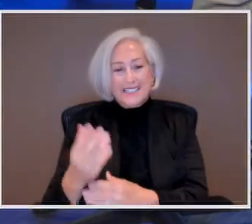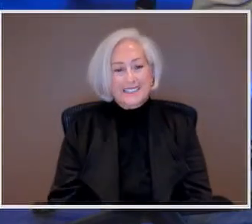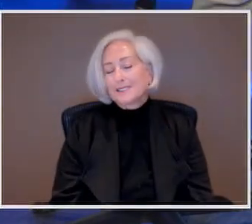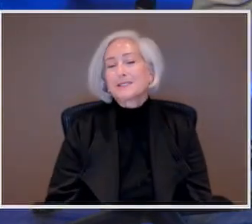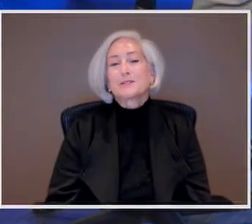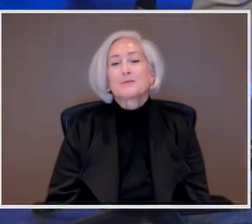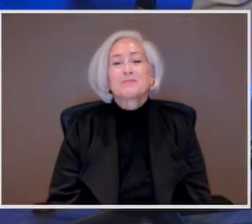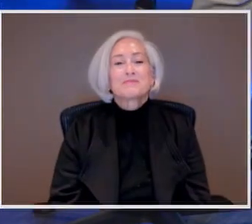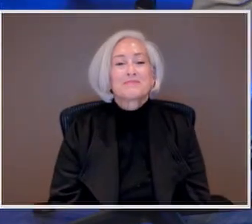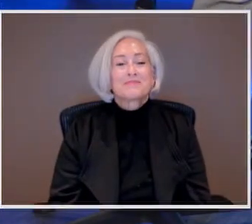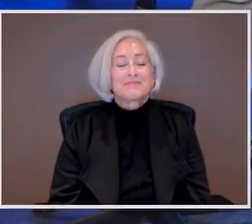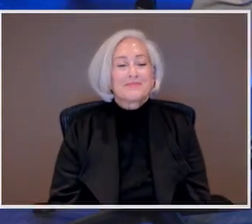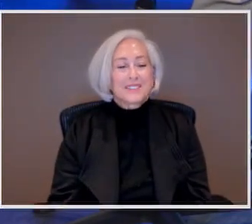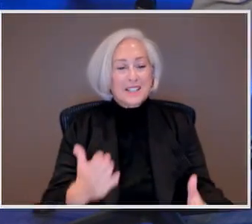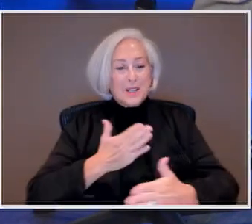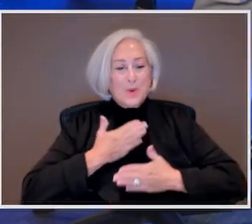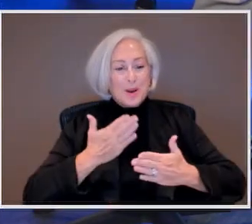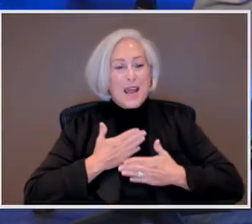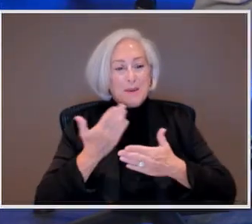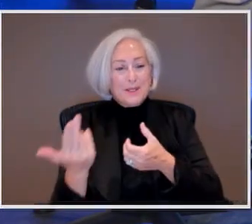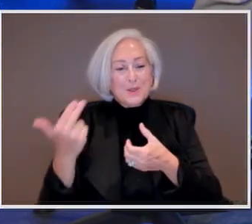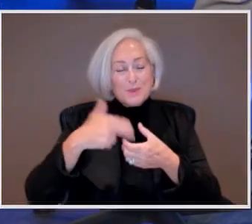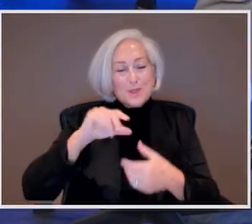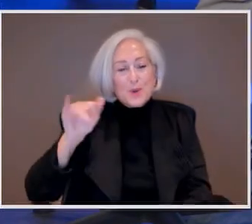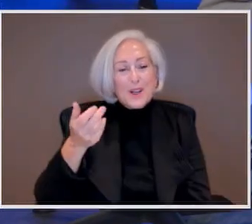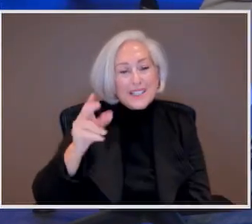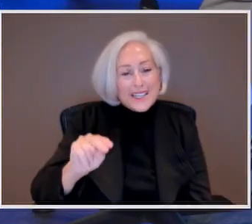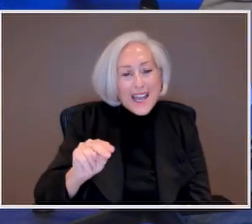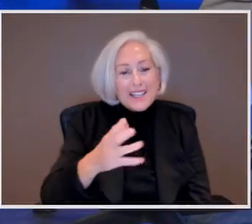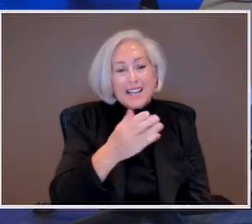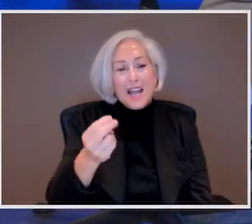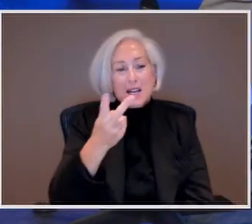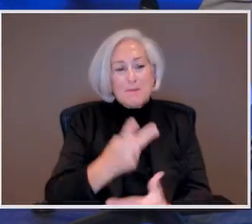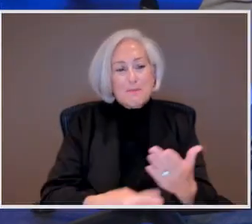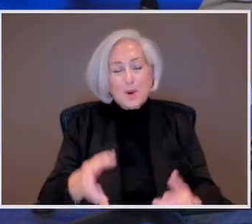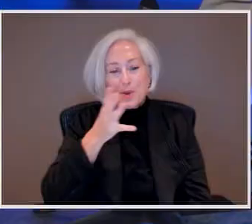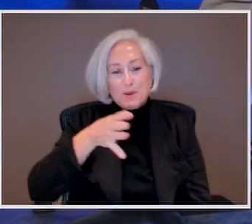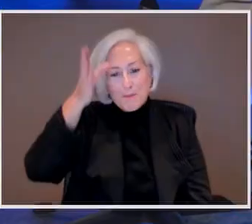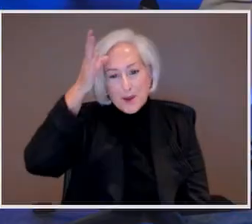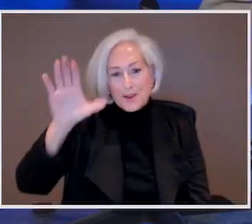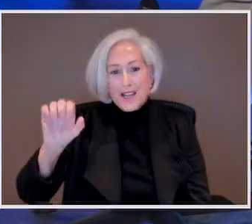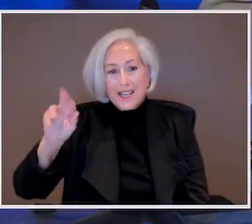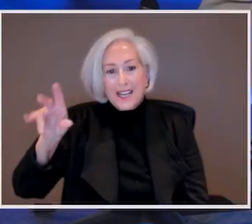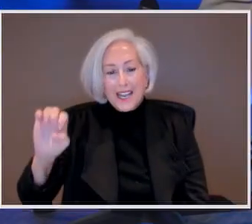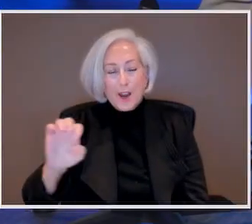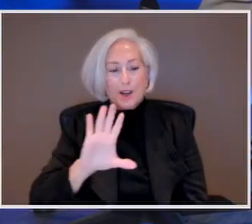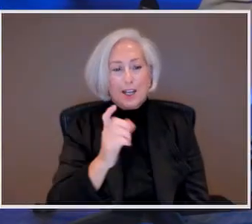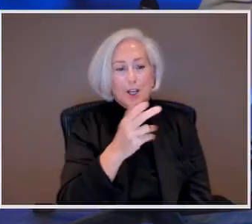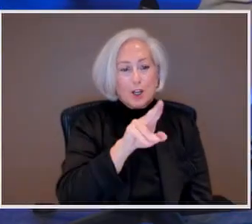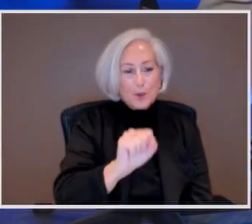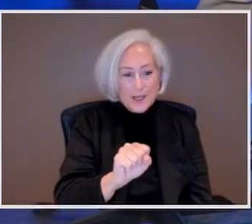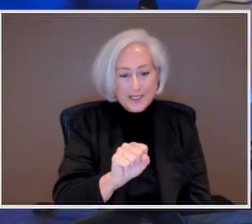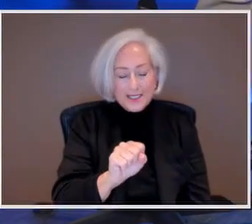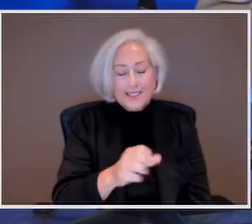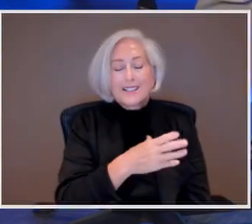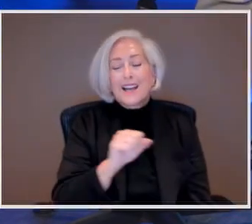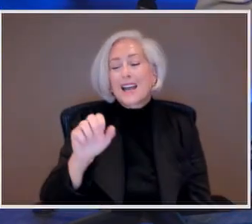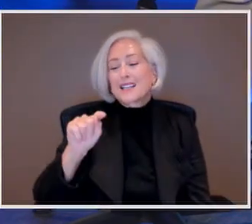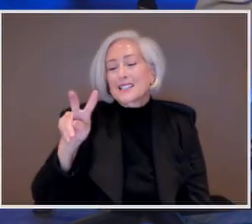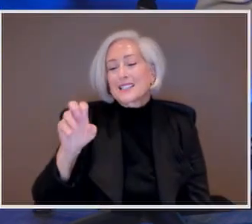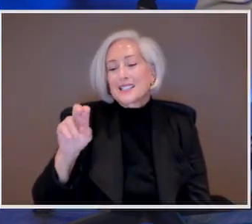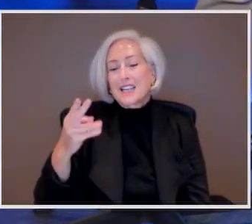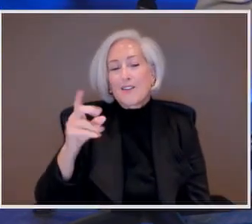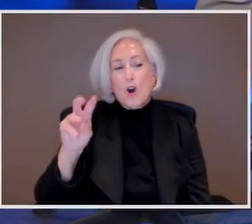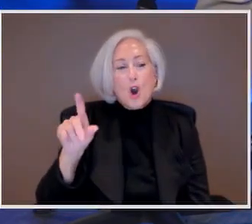And we are so glad to be joined by Gage and both his parents this morning, Carrie and Chris. And also joining us is Steve Hawkins, athletic